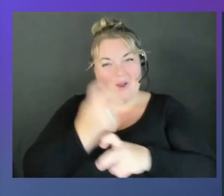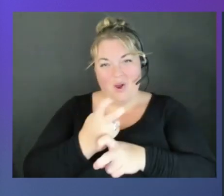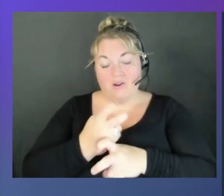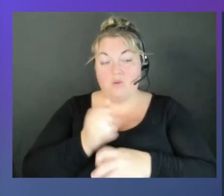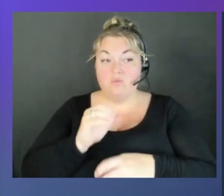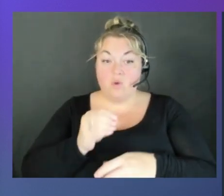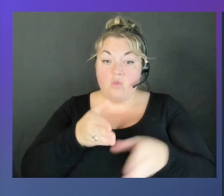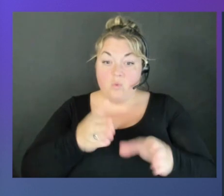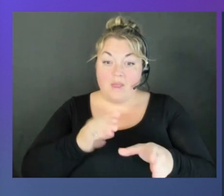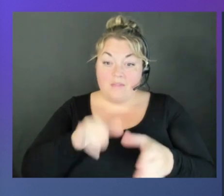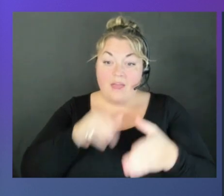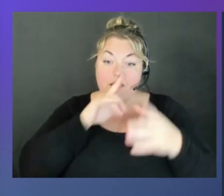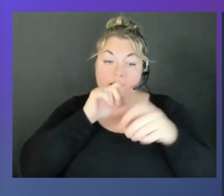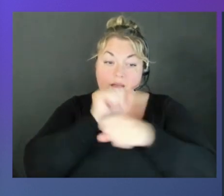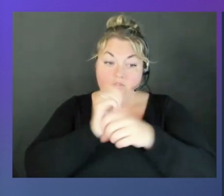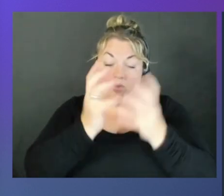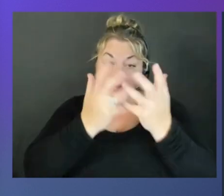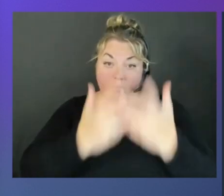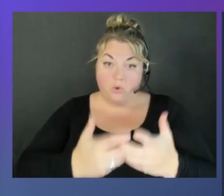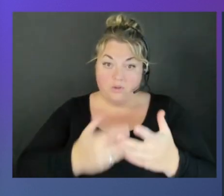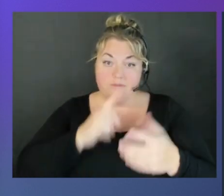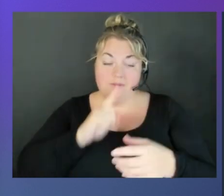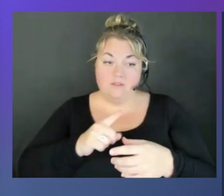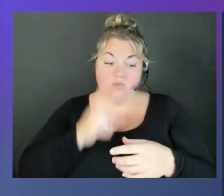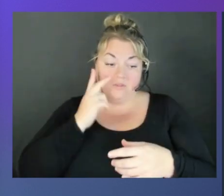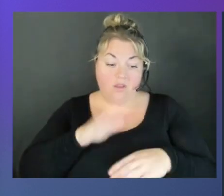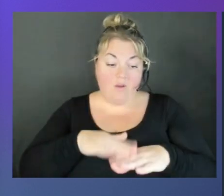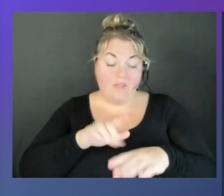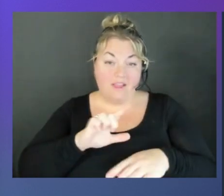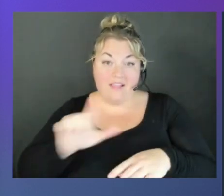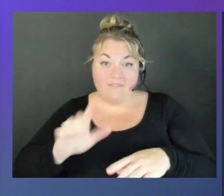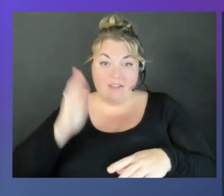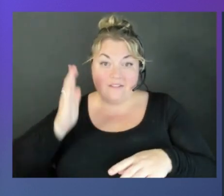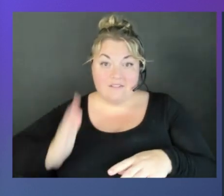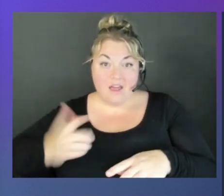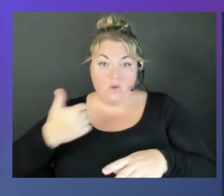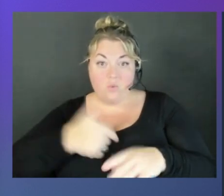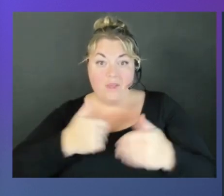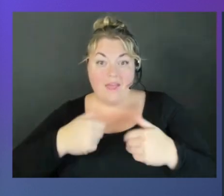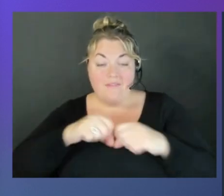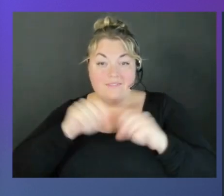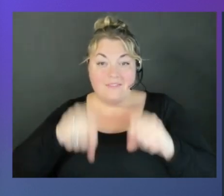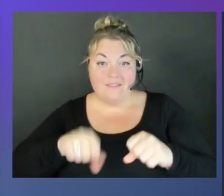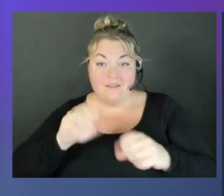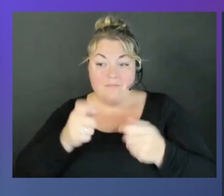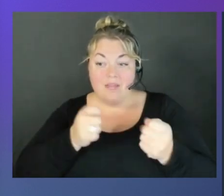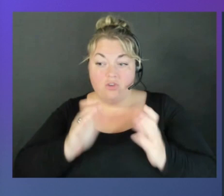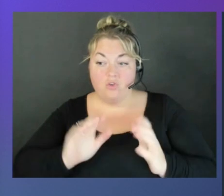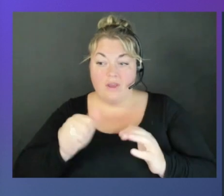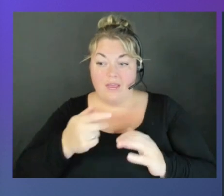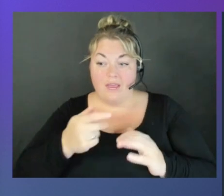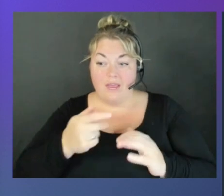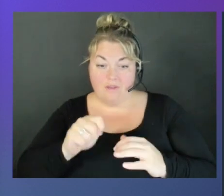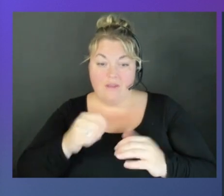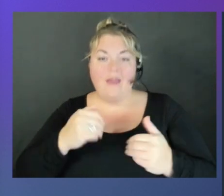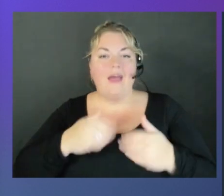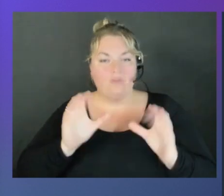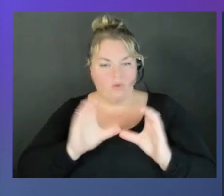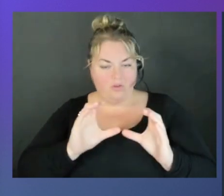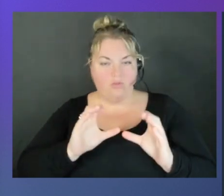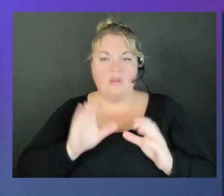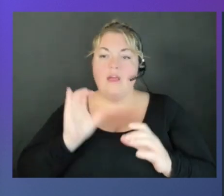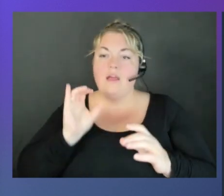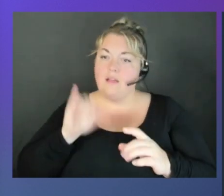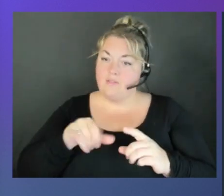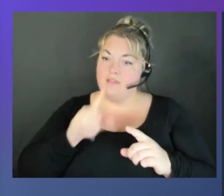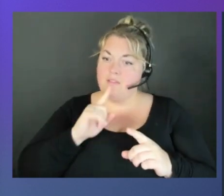this actually works is, you see on the left-hand side, we have the Systems Manager agent, and it has those credentials. And that was in the credential file that I